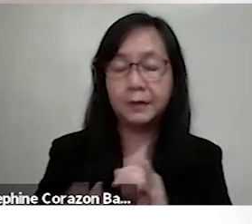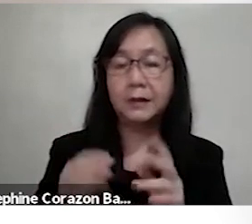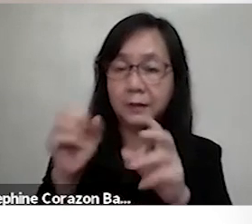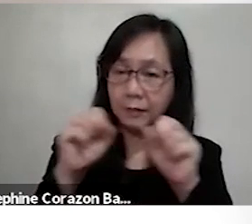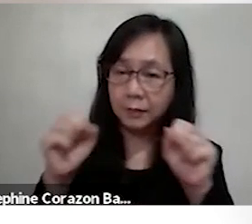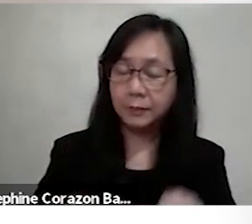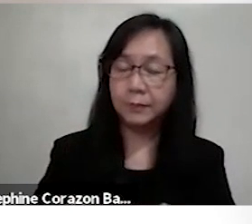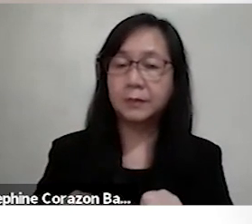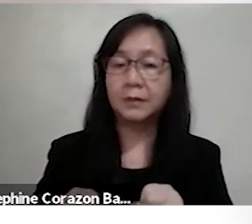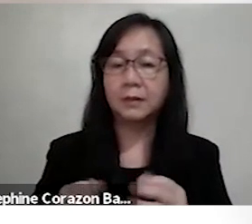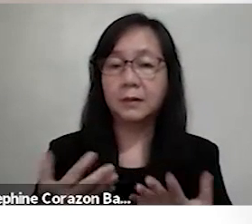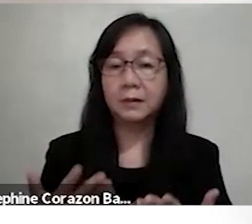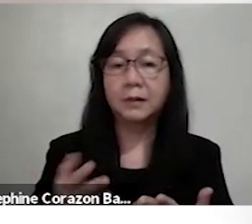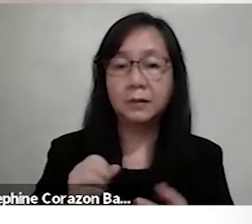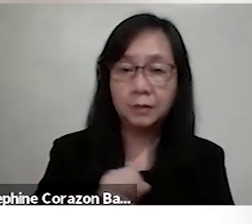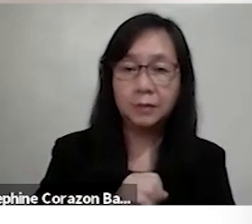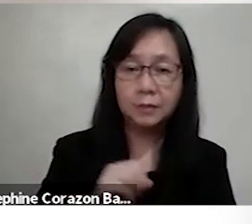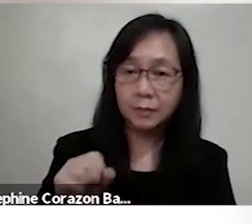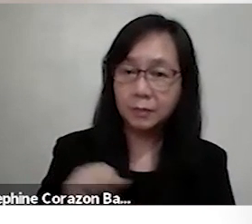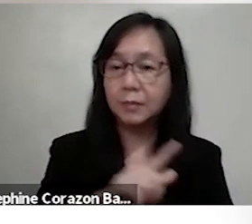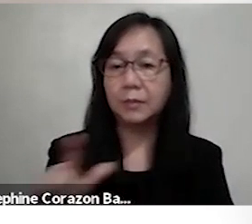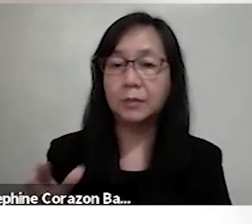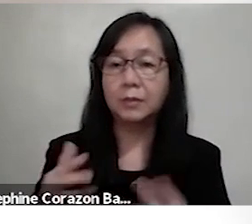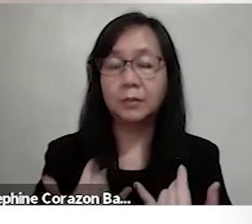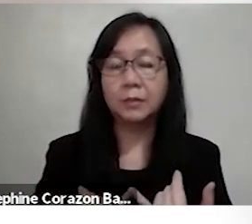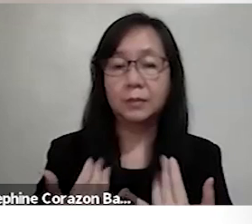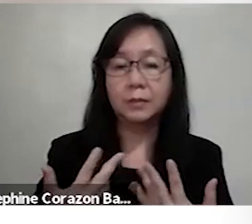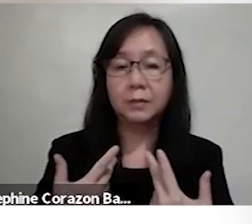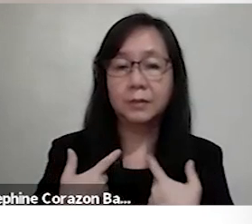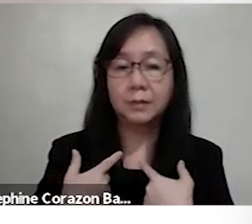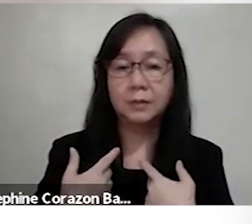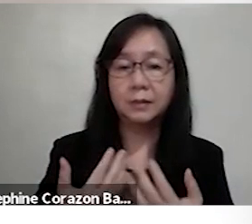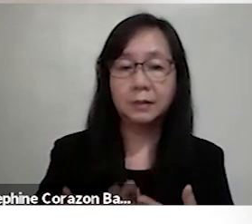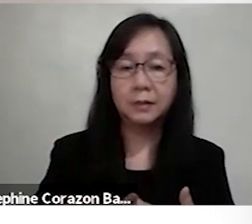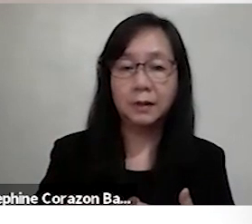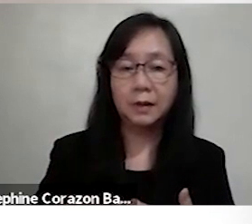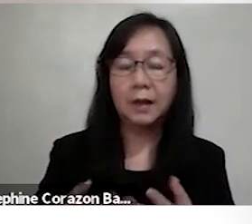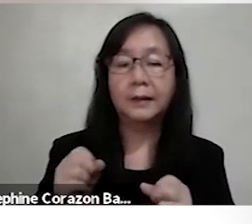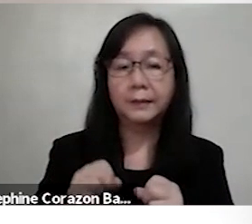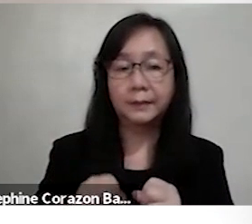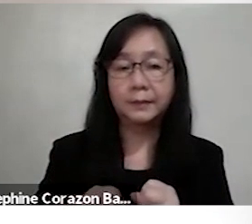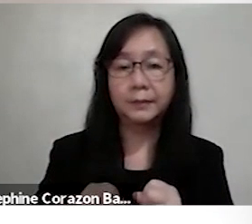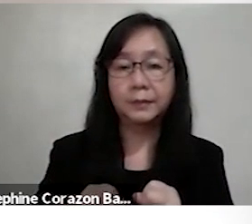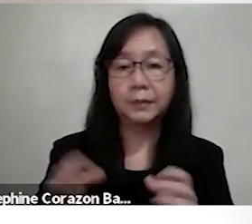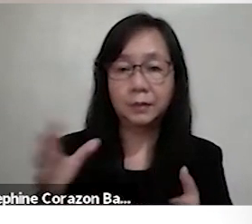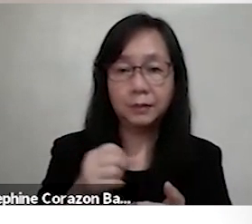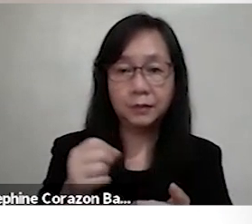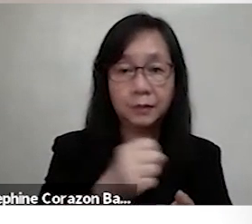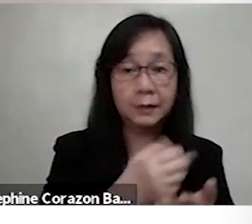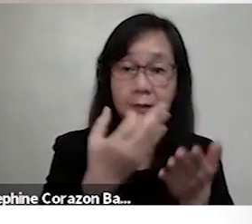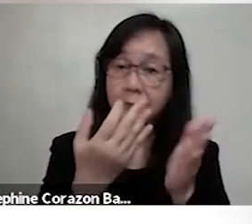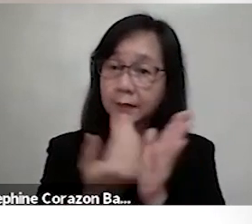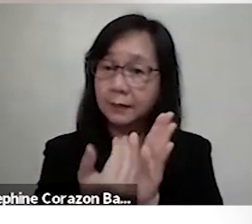analysis. And the middle part is the alternative report that we already submitted in the